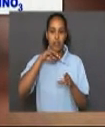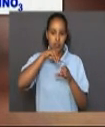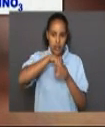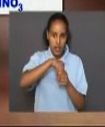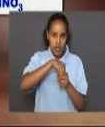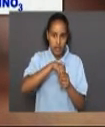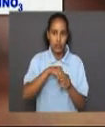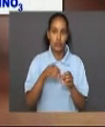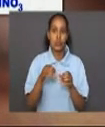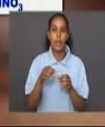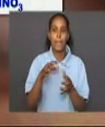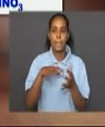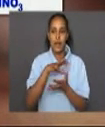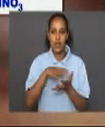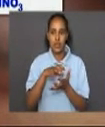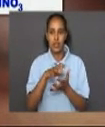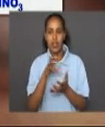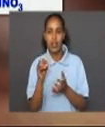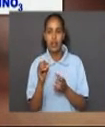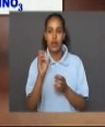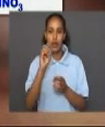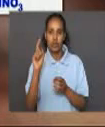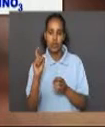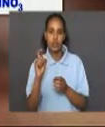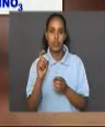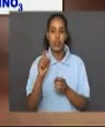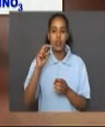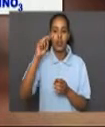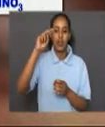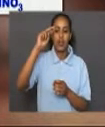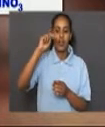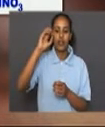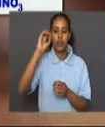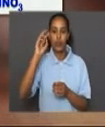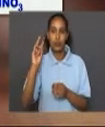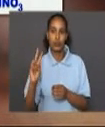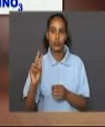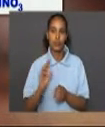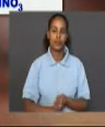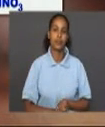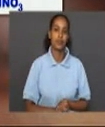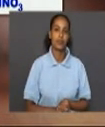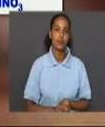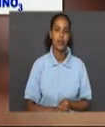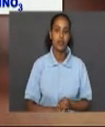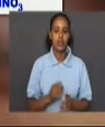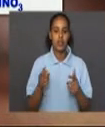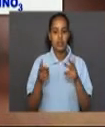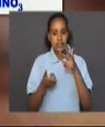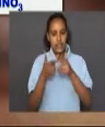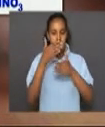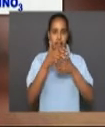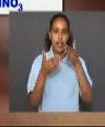to cool the mixture and oxidize it to nitrogen dioxide. In the